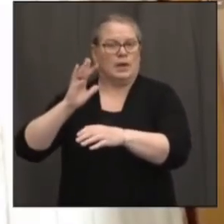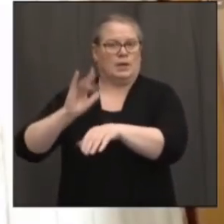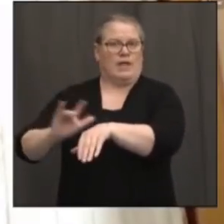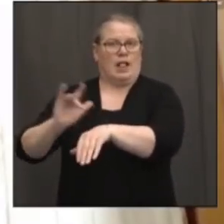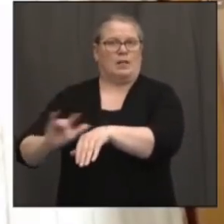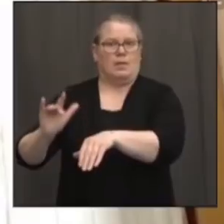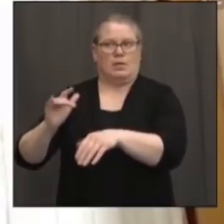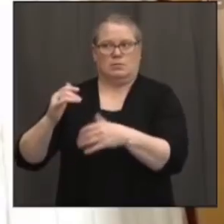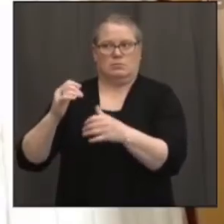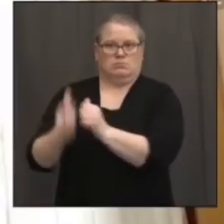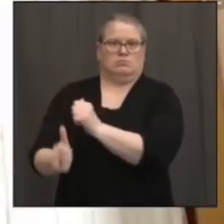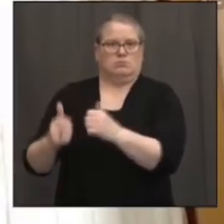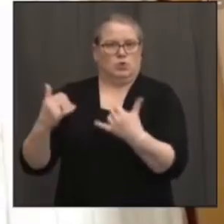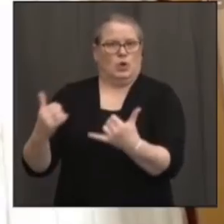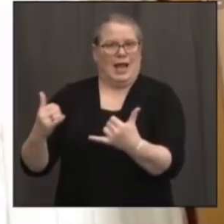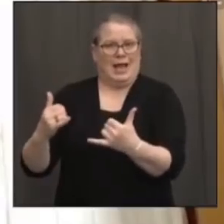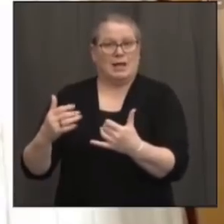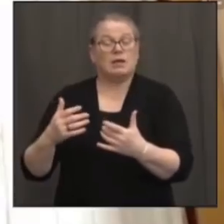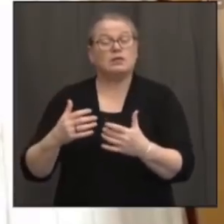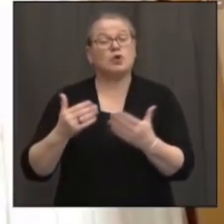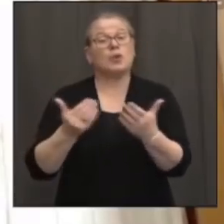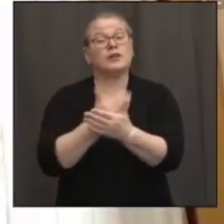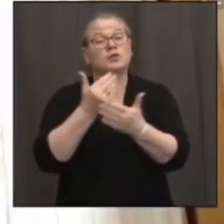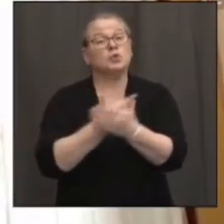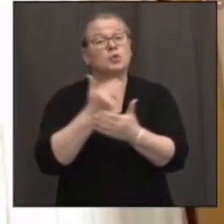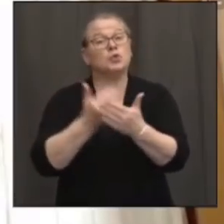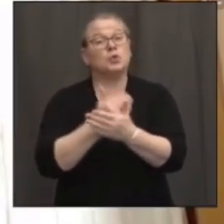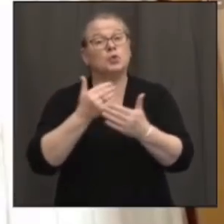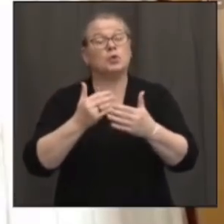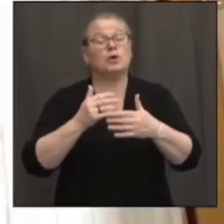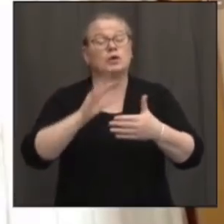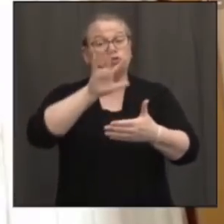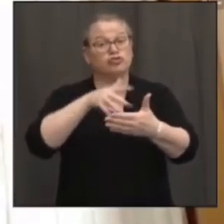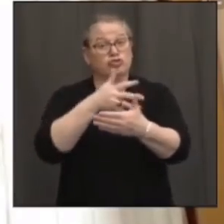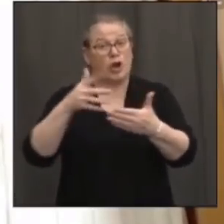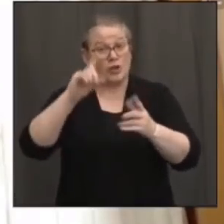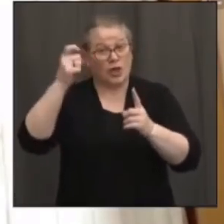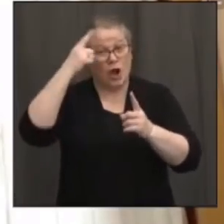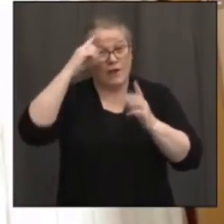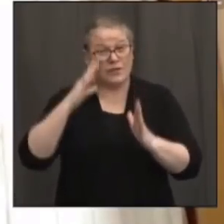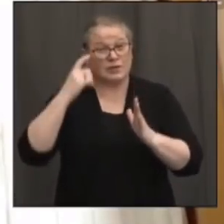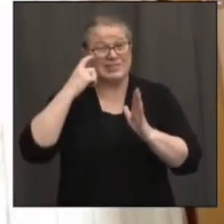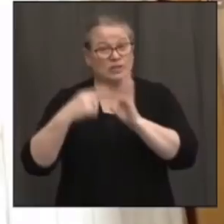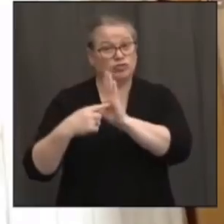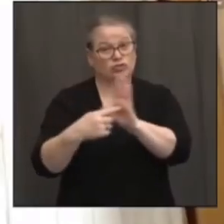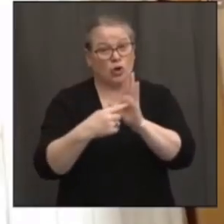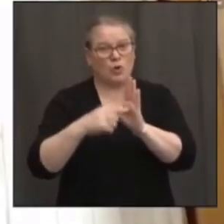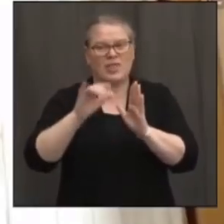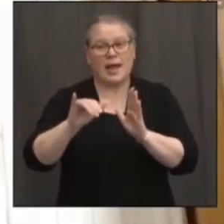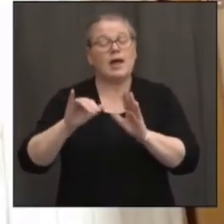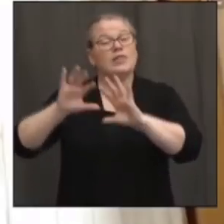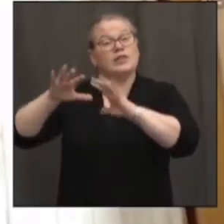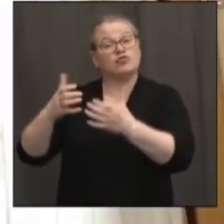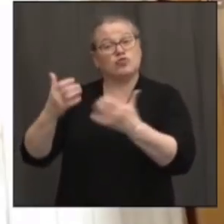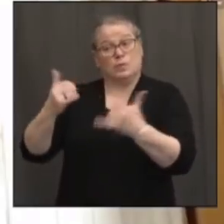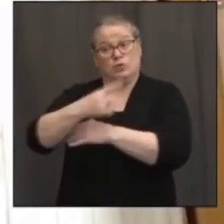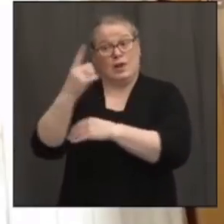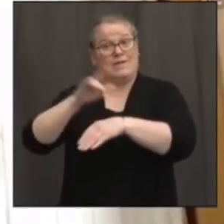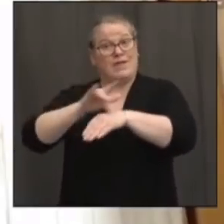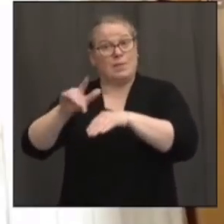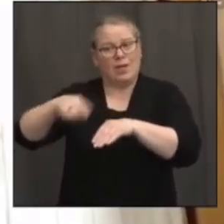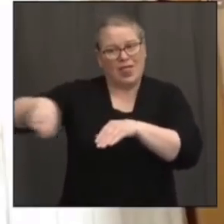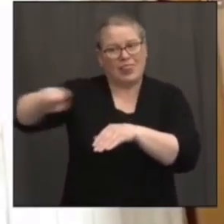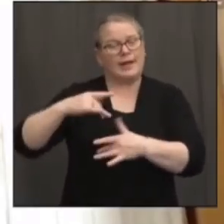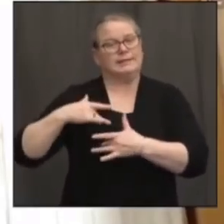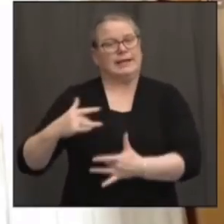governor showed on that chart, this group that's coming eligible today are the group that are by far the most likely to die from COVID-19. They now have